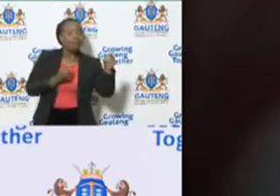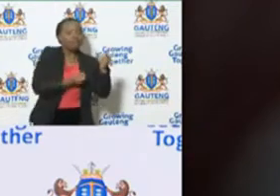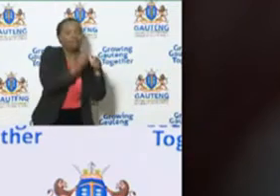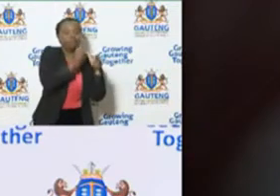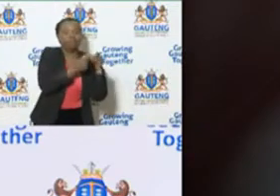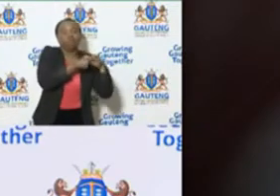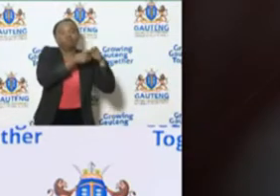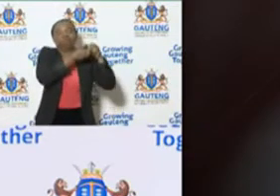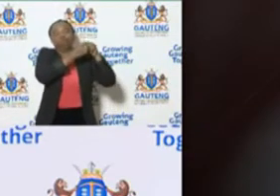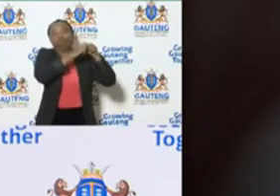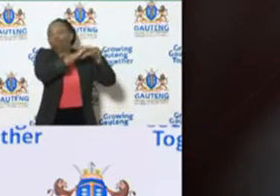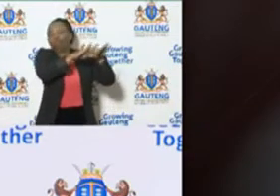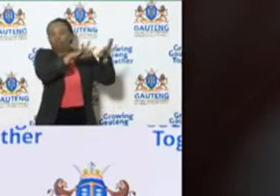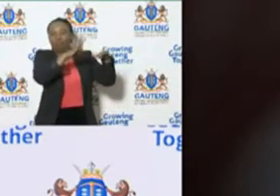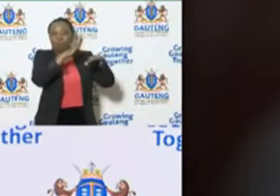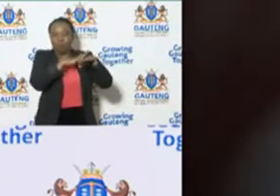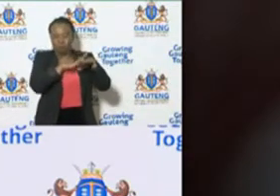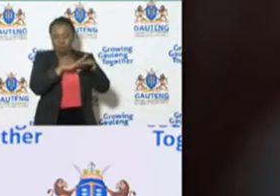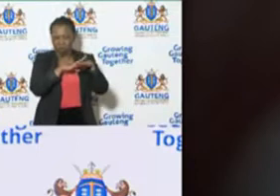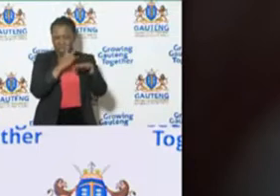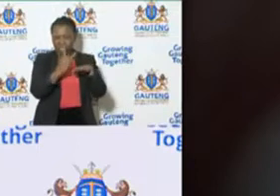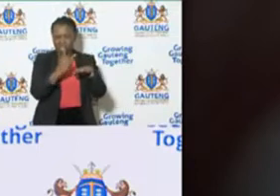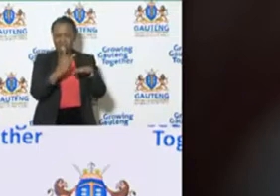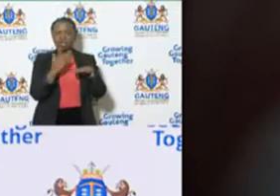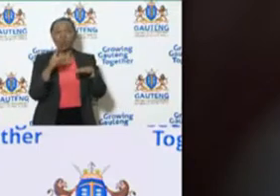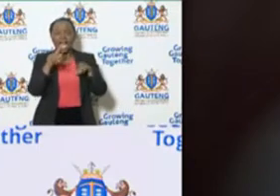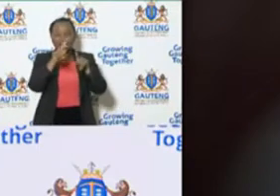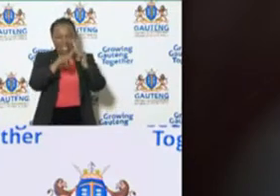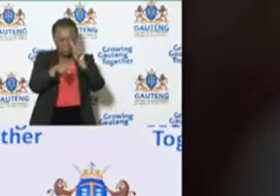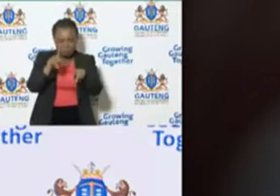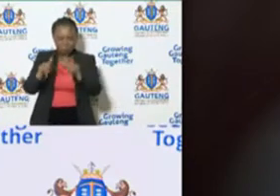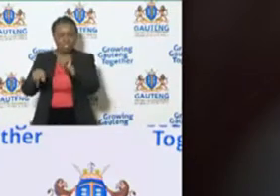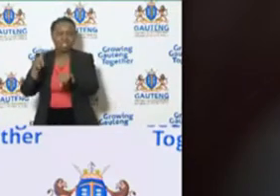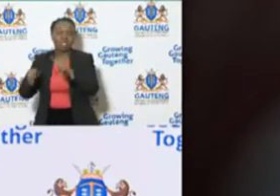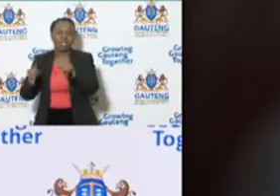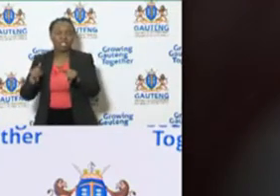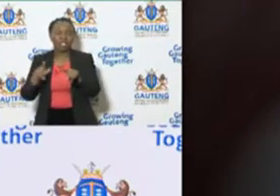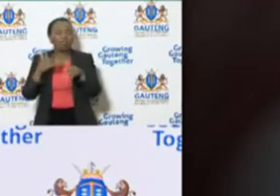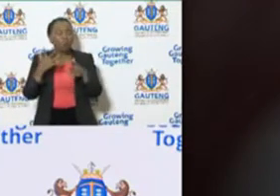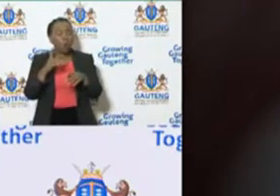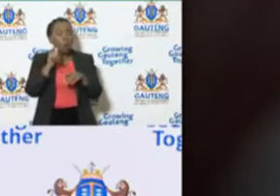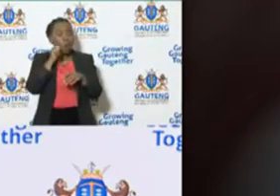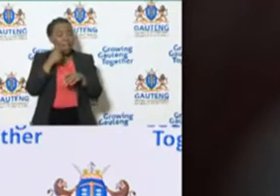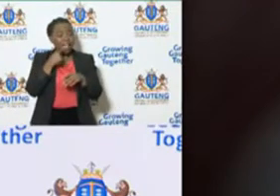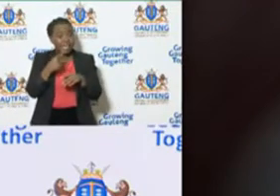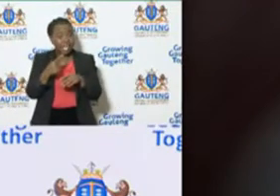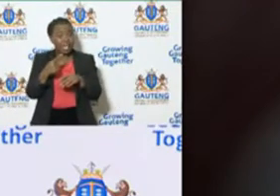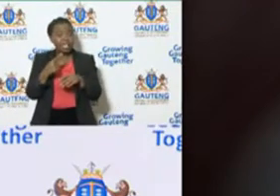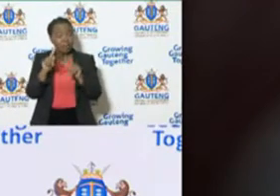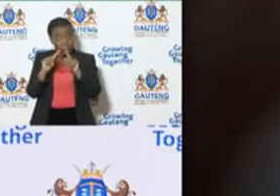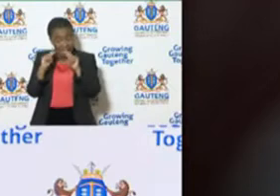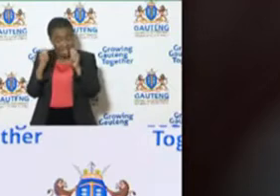as a hotspot. We will do the same. So when I said to you that we want ward-based teams that